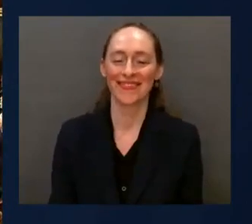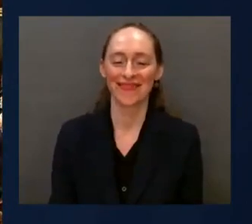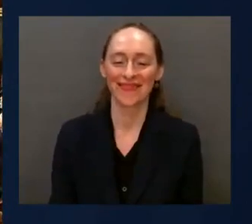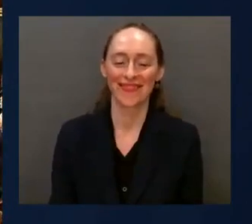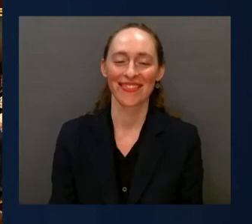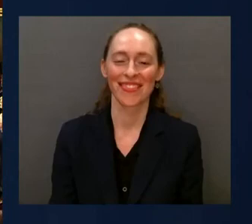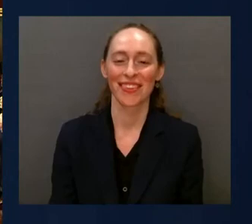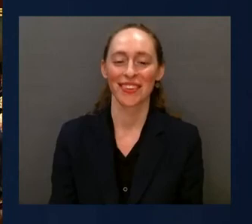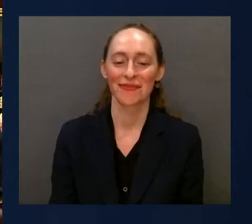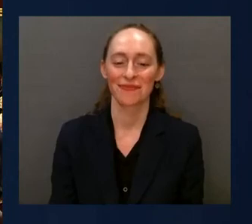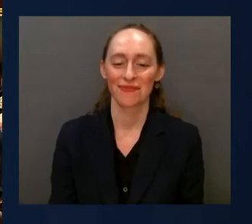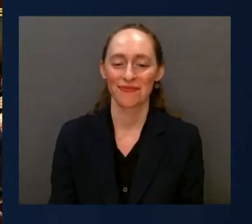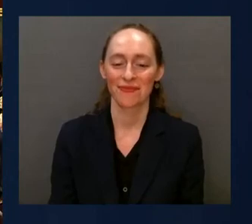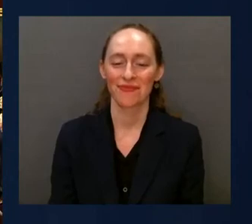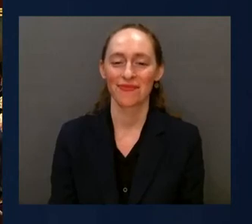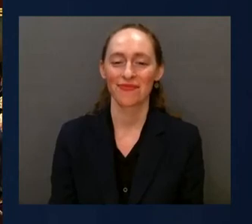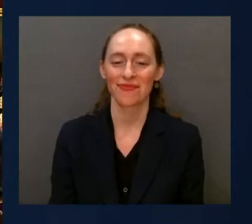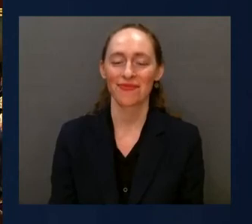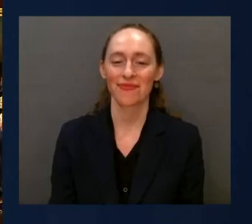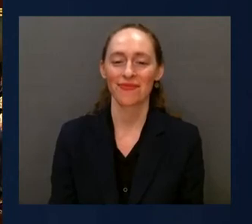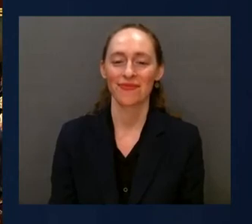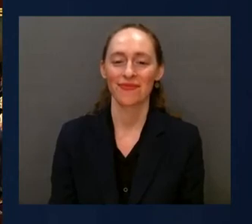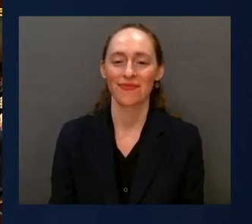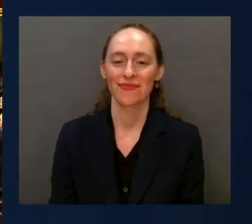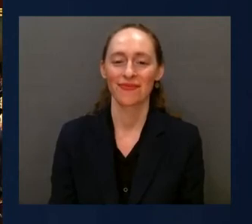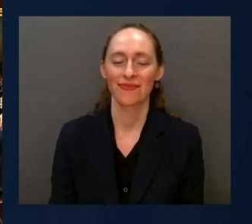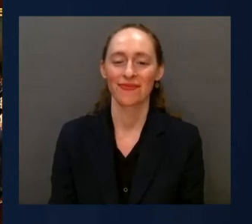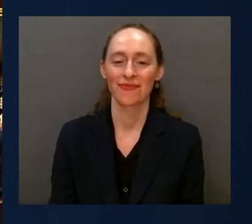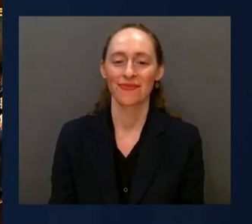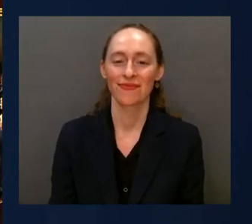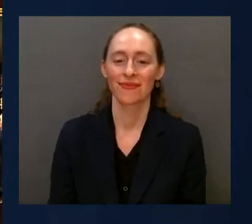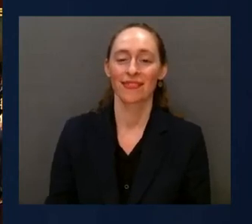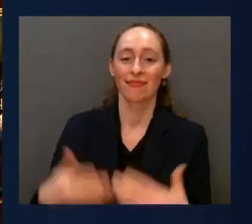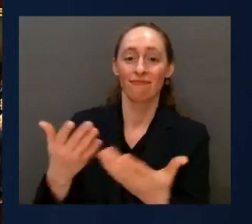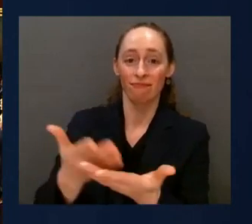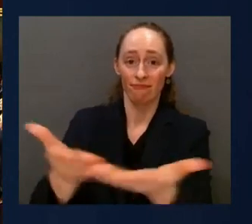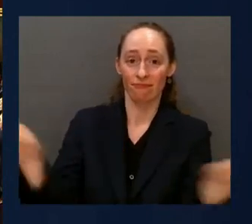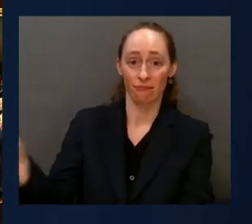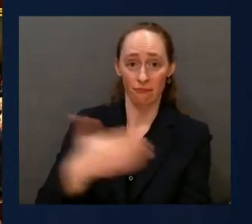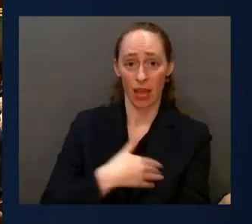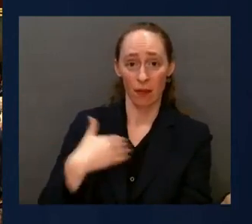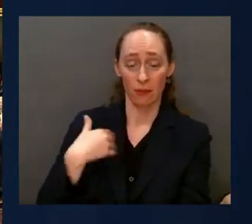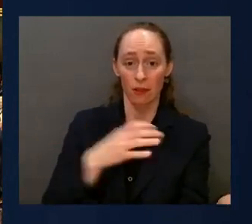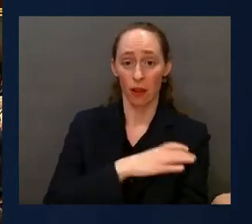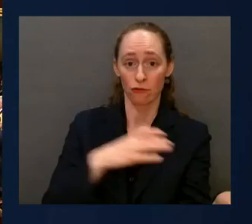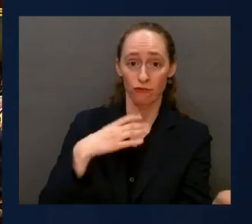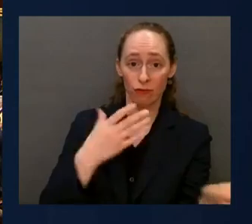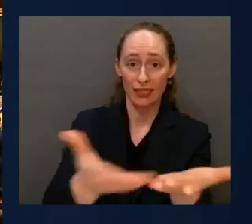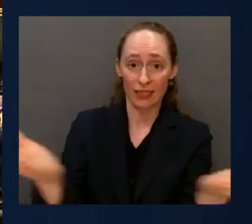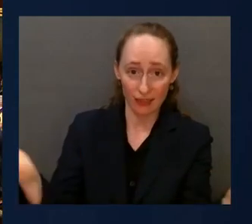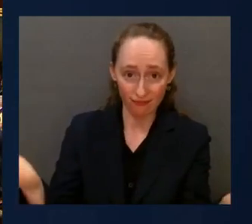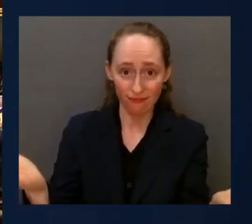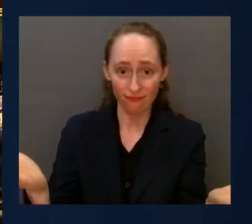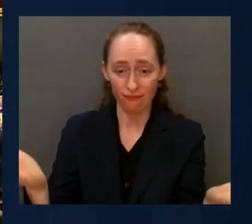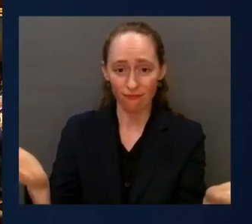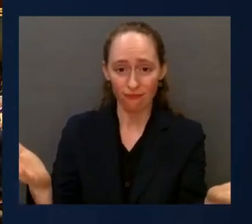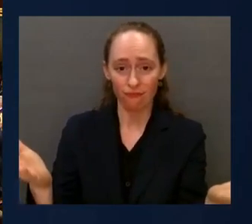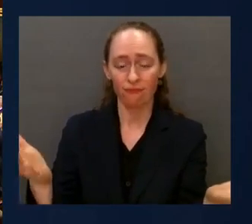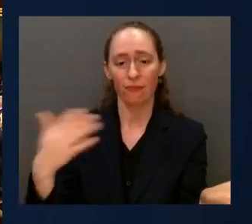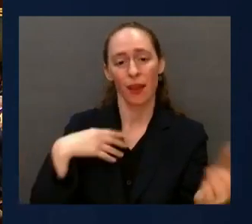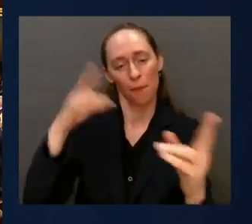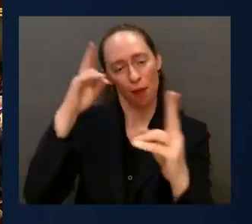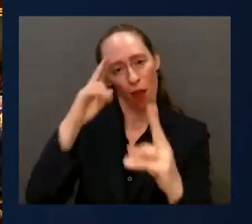Members of Congress, I have the high privilege and the distinct honor to present to you the President of the United States.